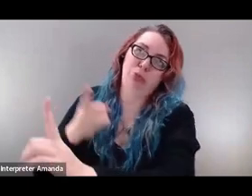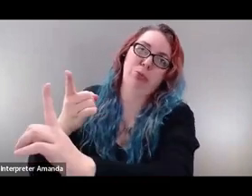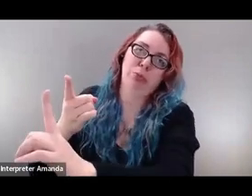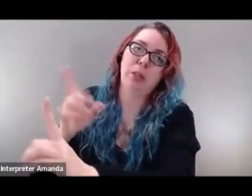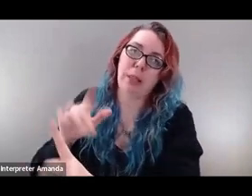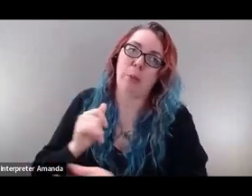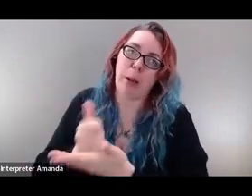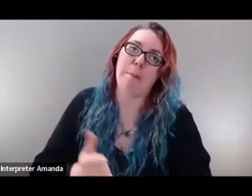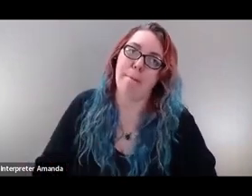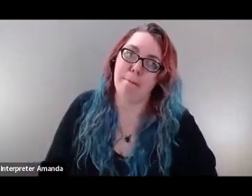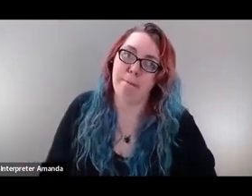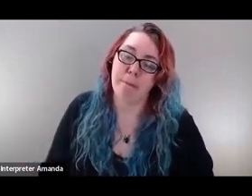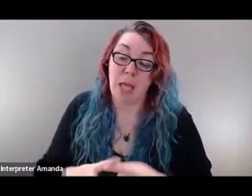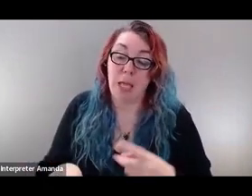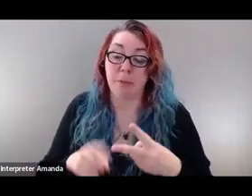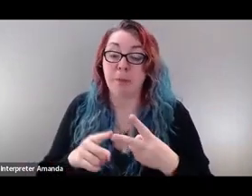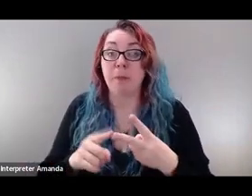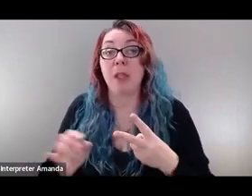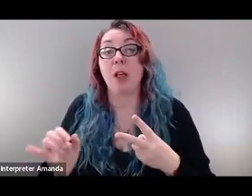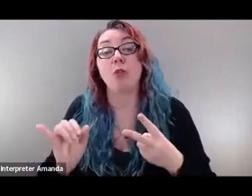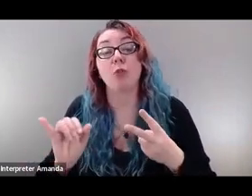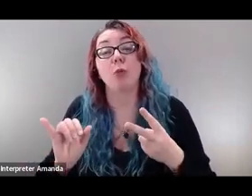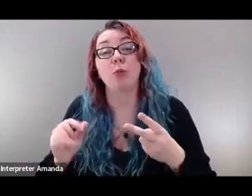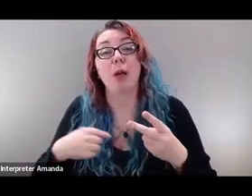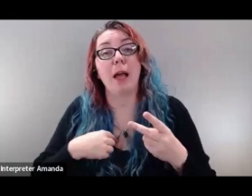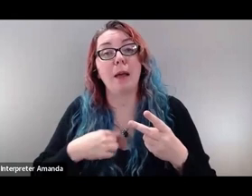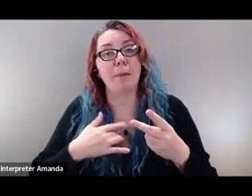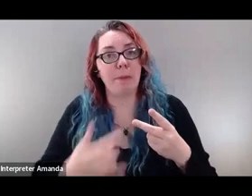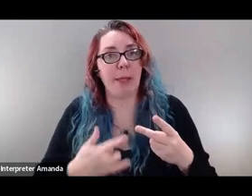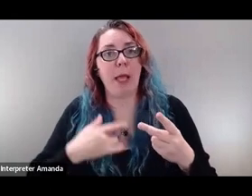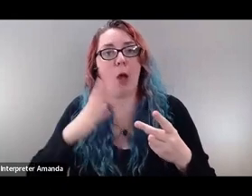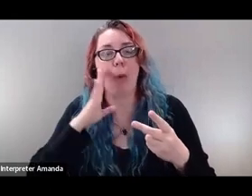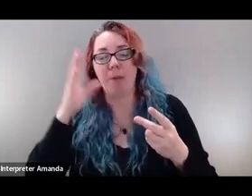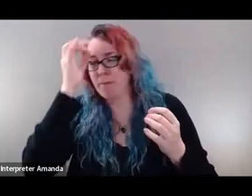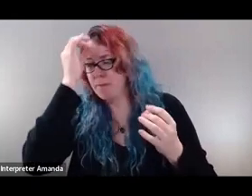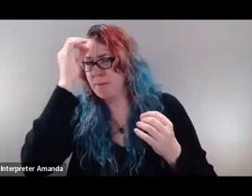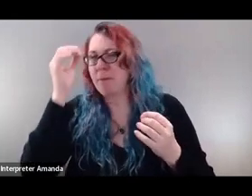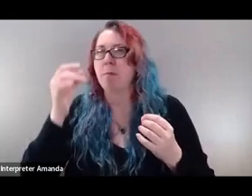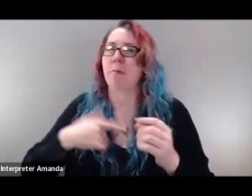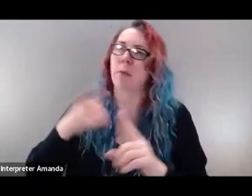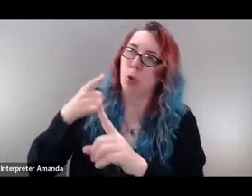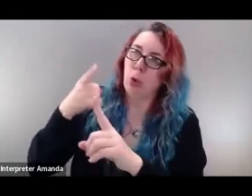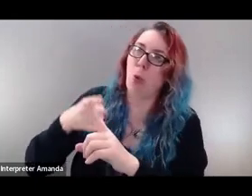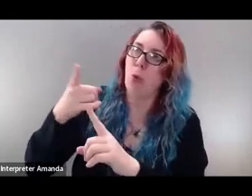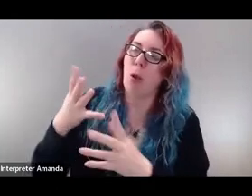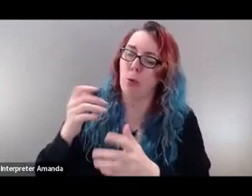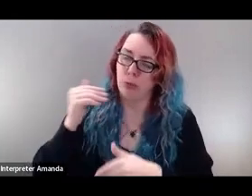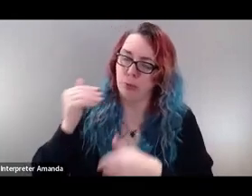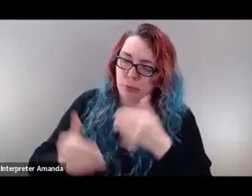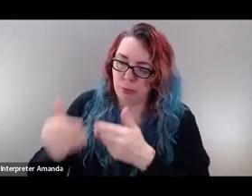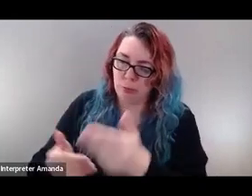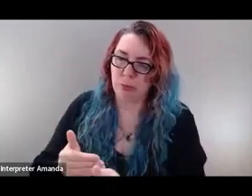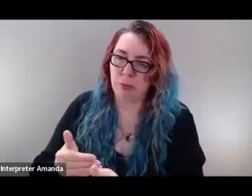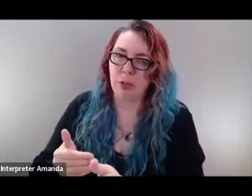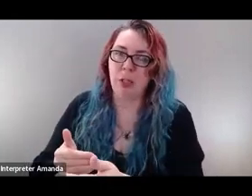already processes already in place that could be adapted as a scheduled onboarding increment?